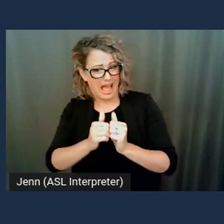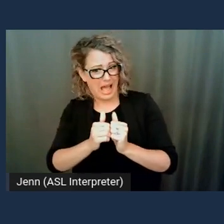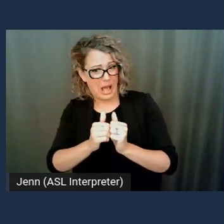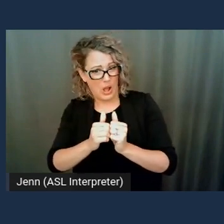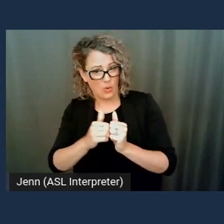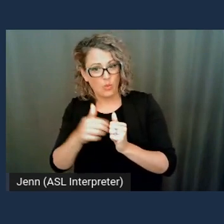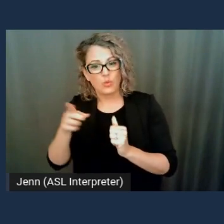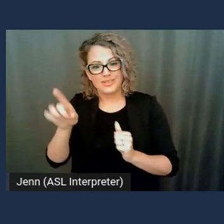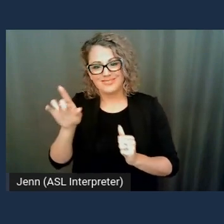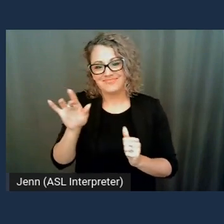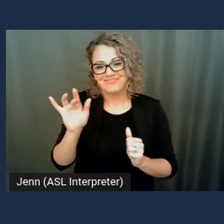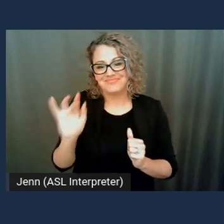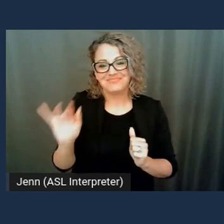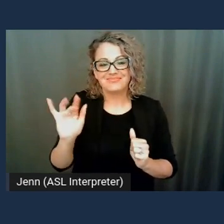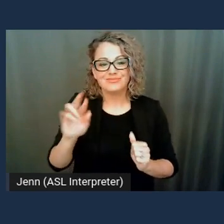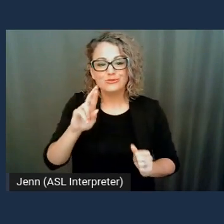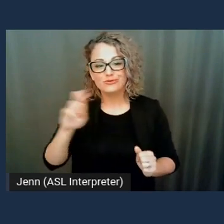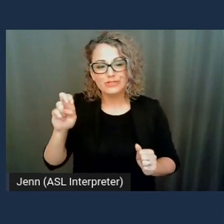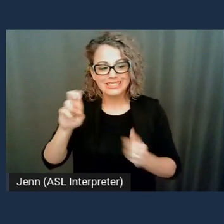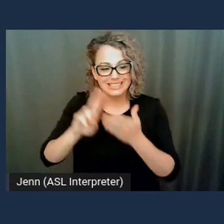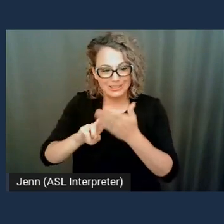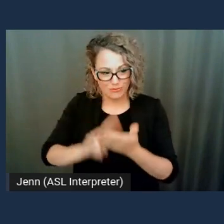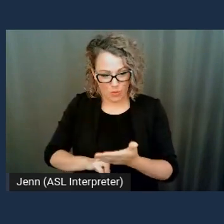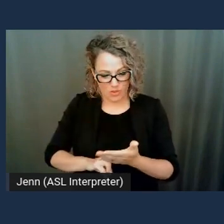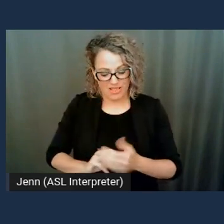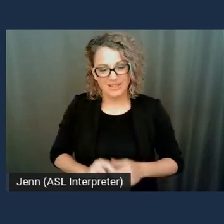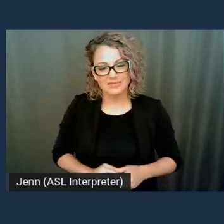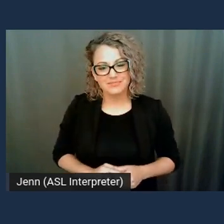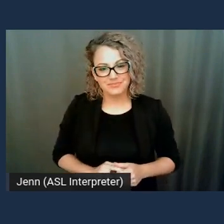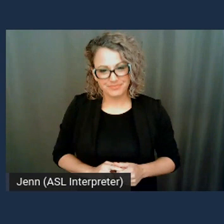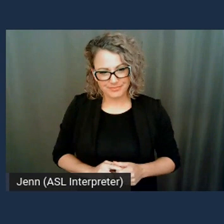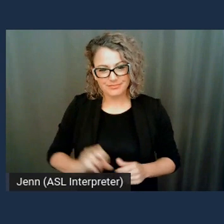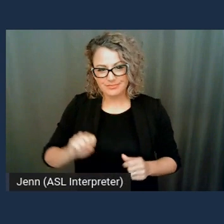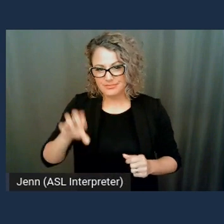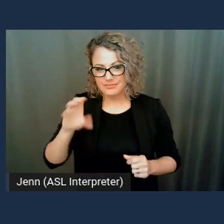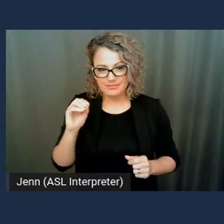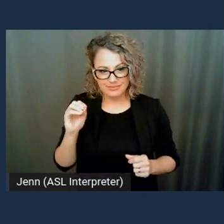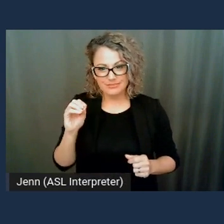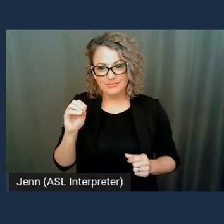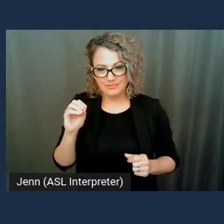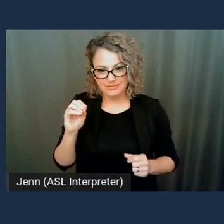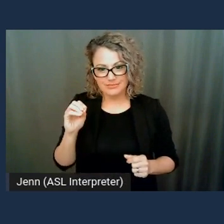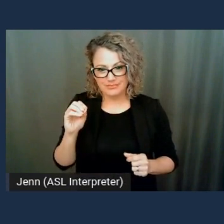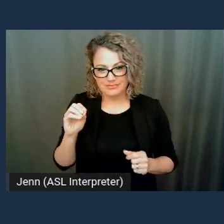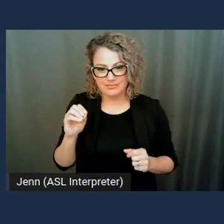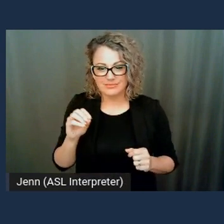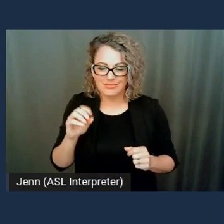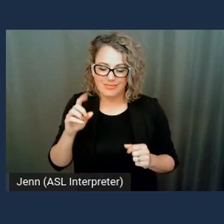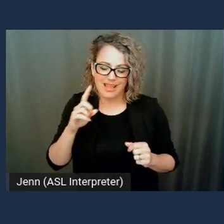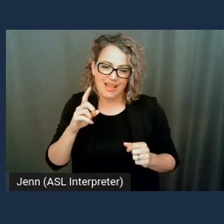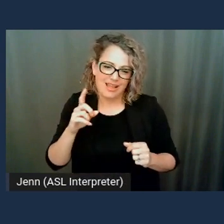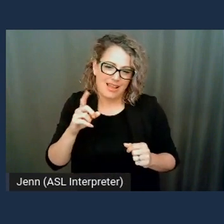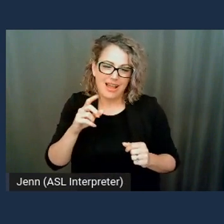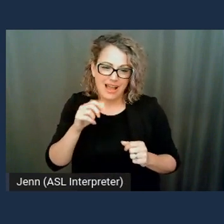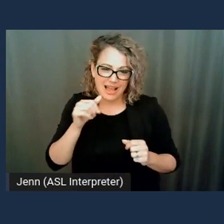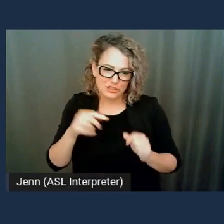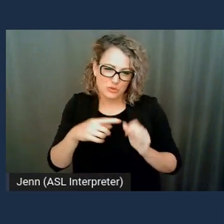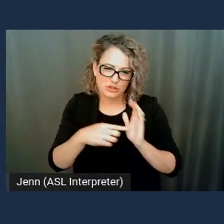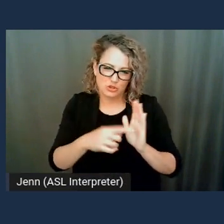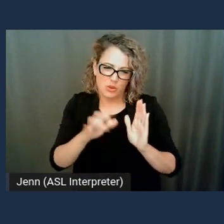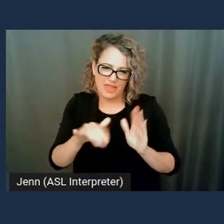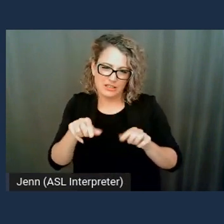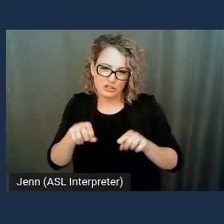selecting this option, re-enroll. Today, we don't do that in the demo with interest of time. Now that you have seen